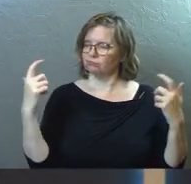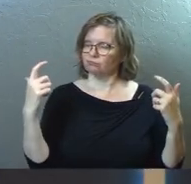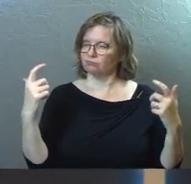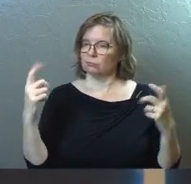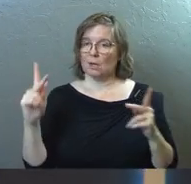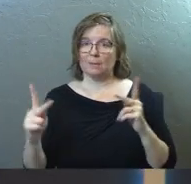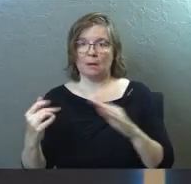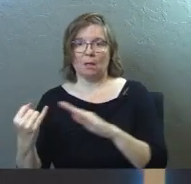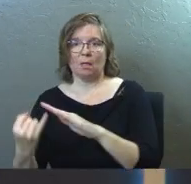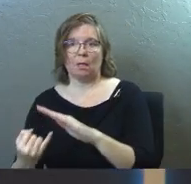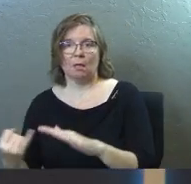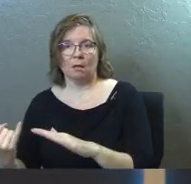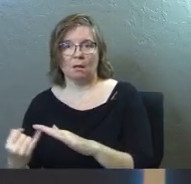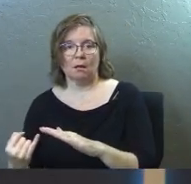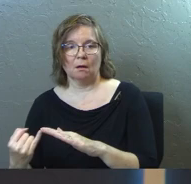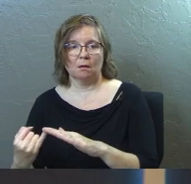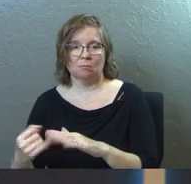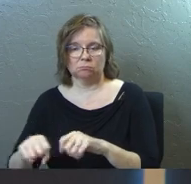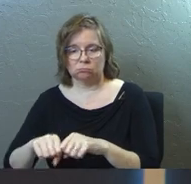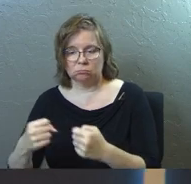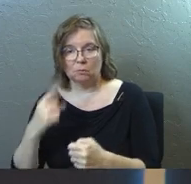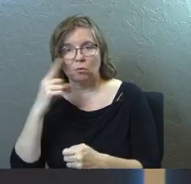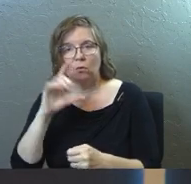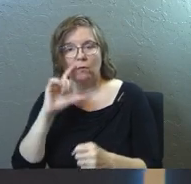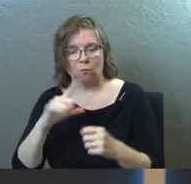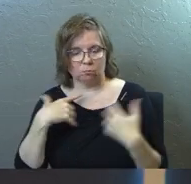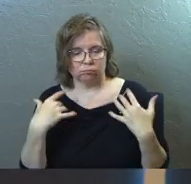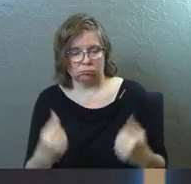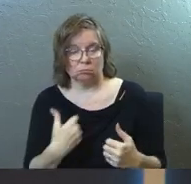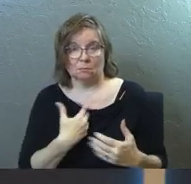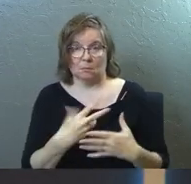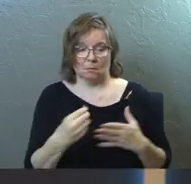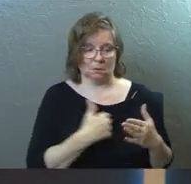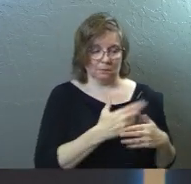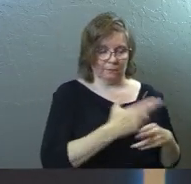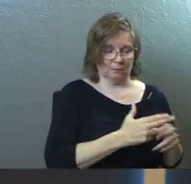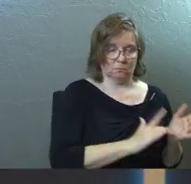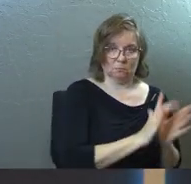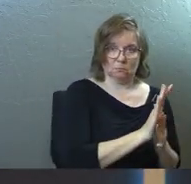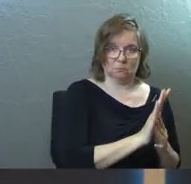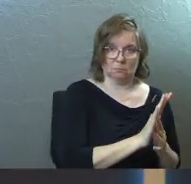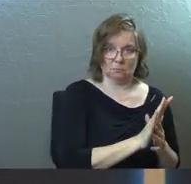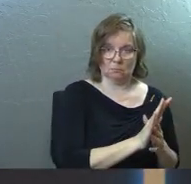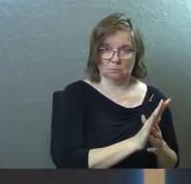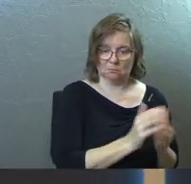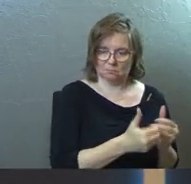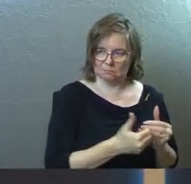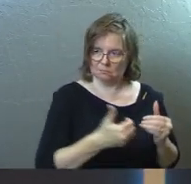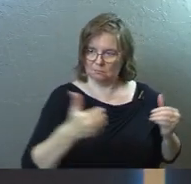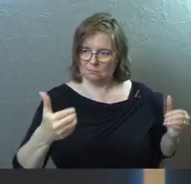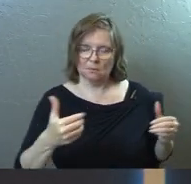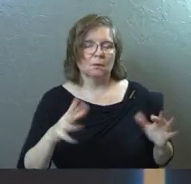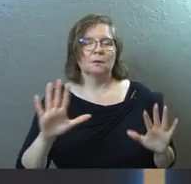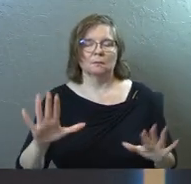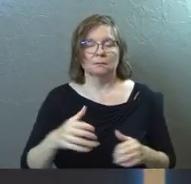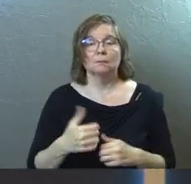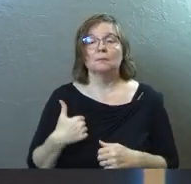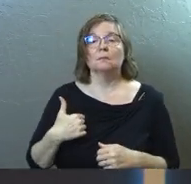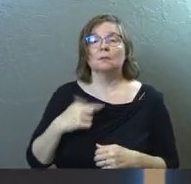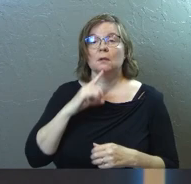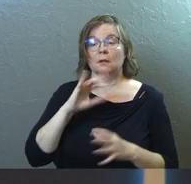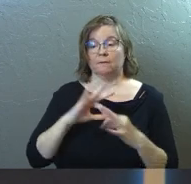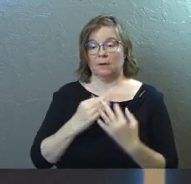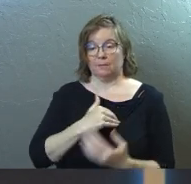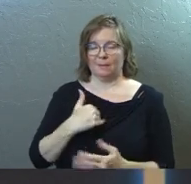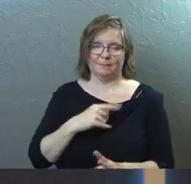in brokenness, looking for a source of healing outside of the name of Jesus. So I have